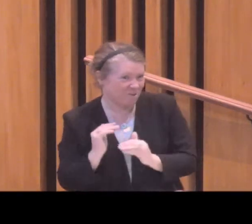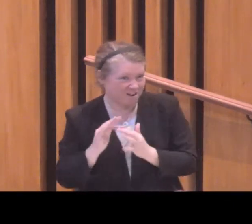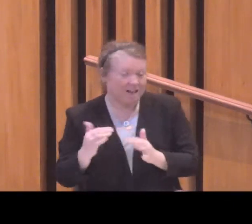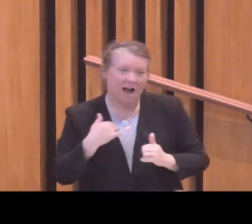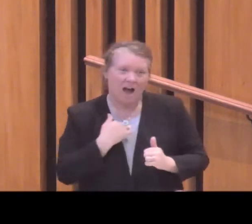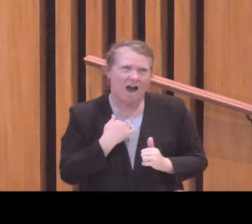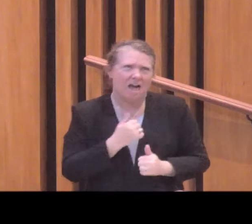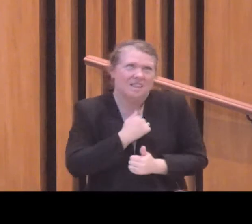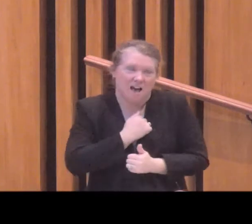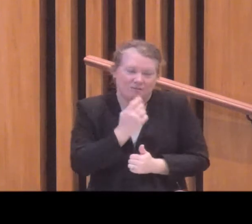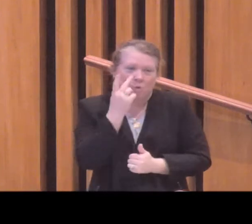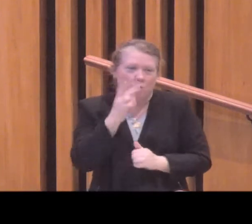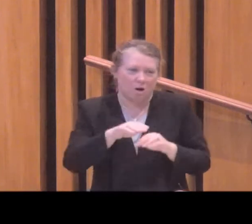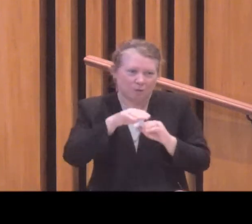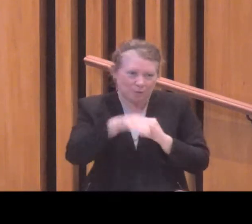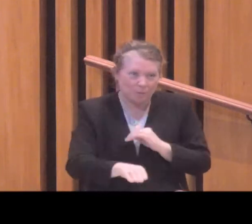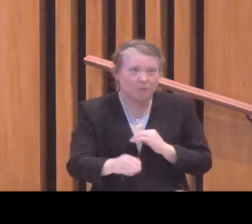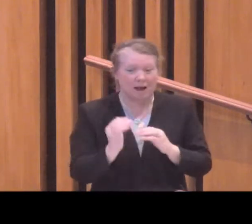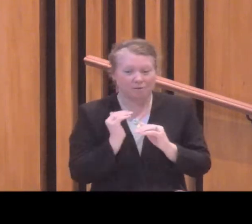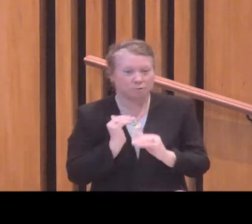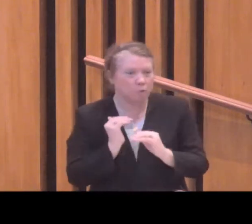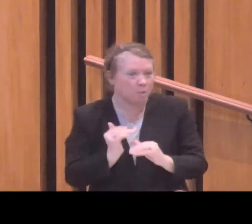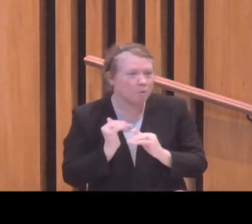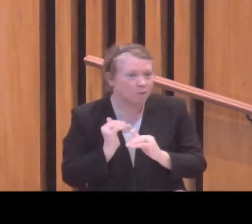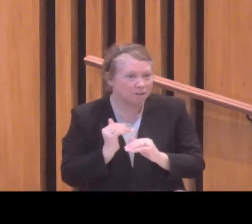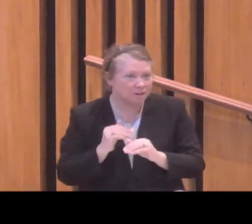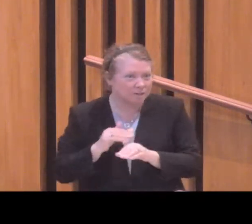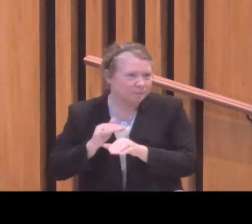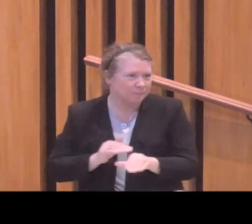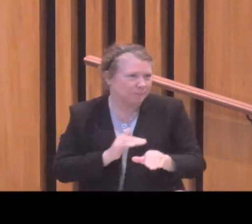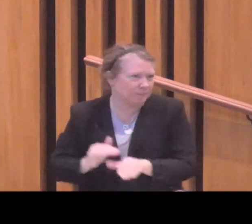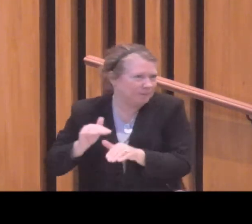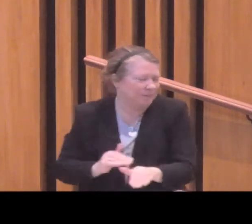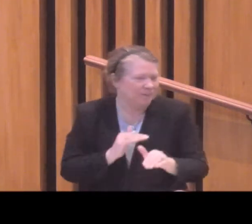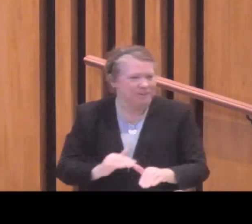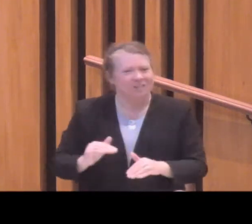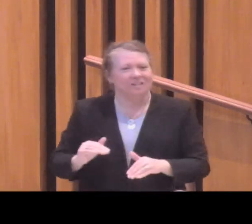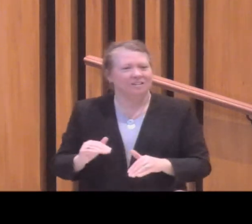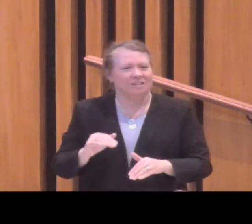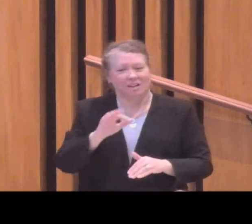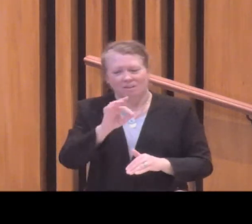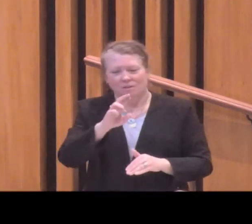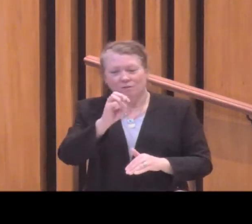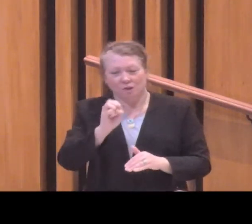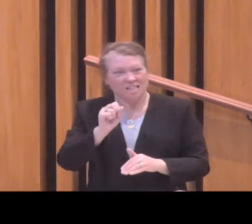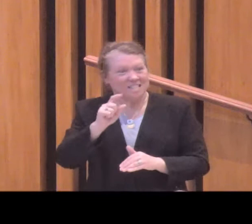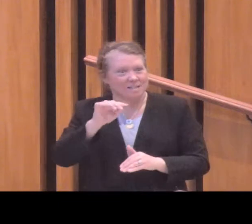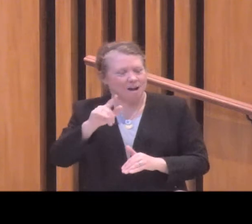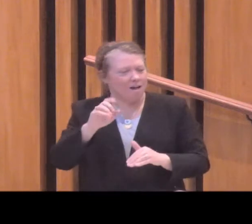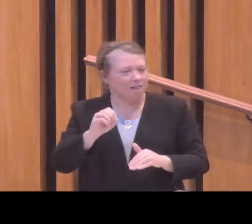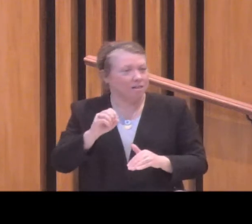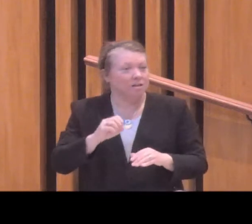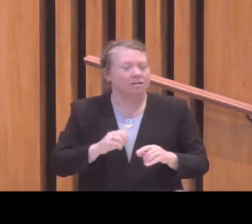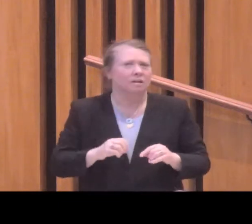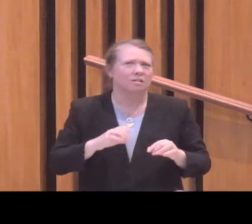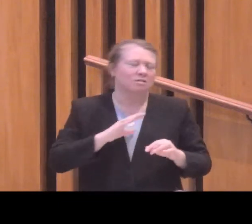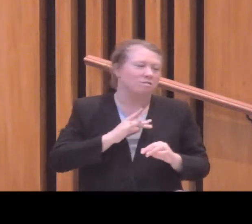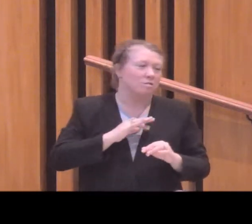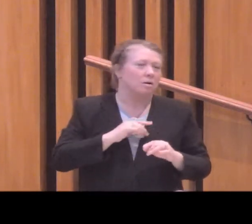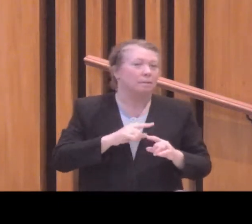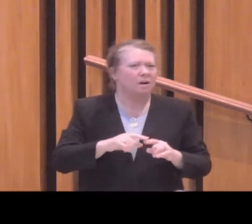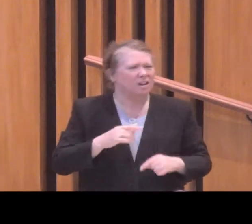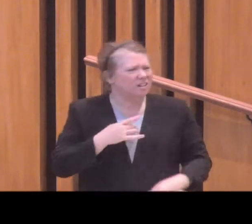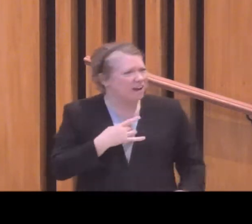downhill skiing and even the snowboarding events, the freestyling. But the one thing I don't like about the Olympics is the